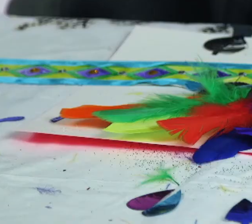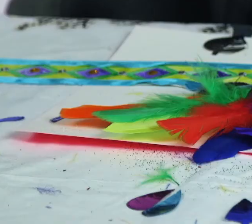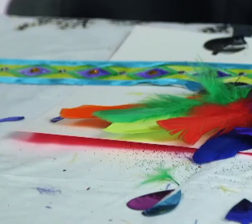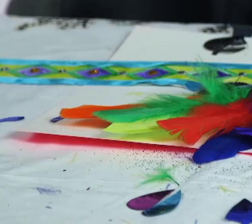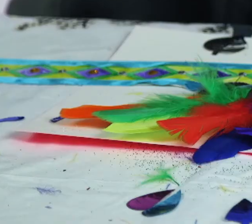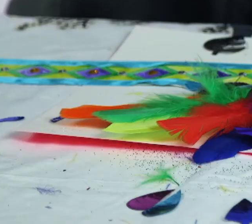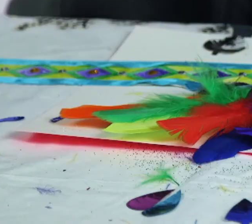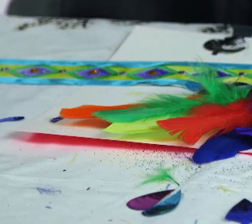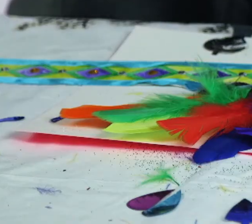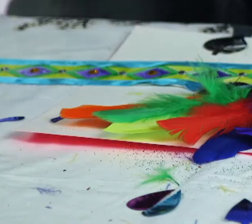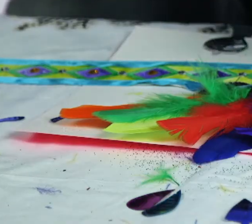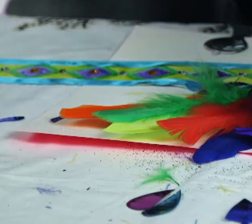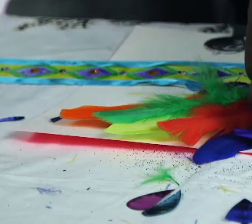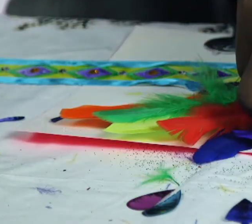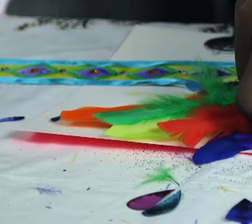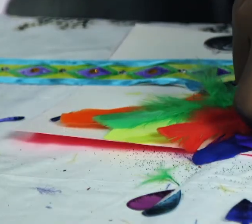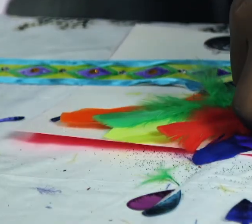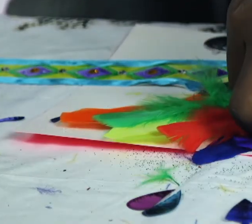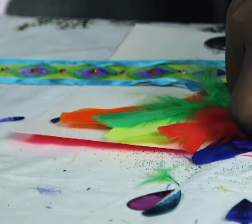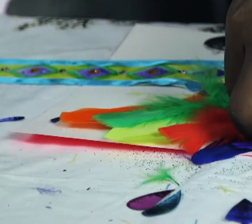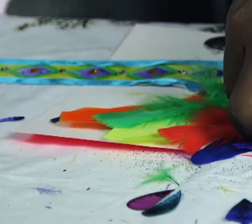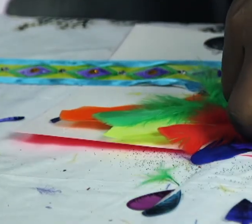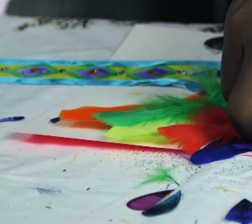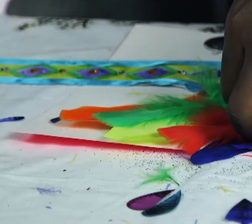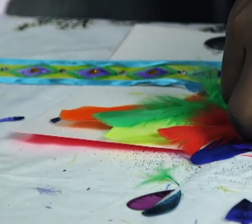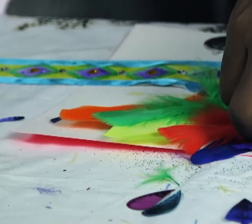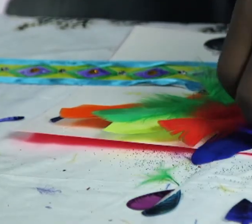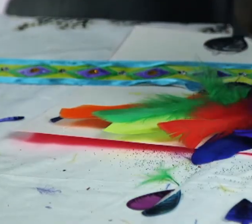And then we're just going to continue this process